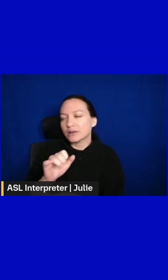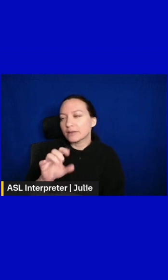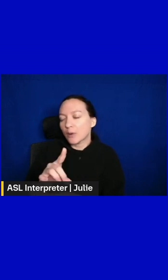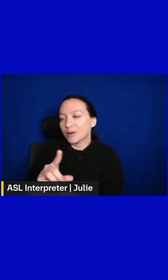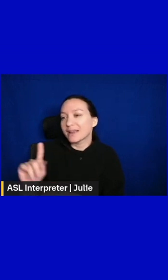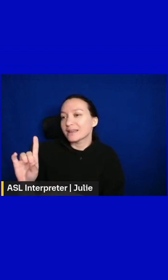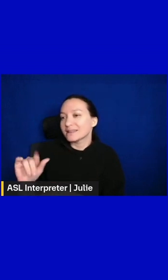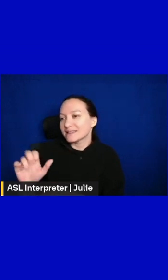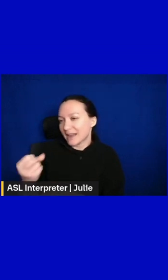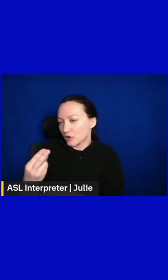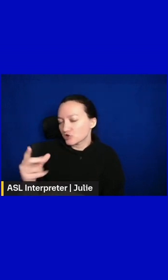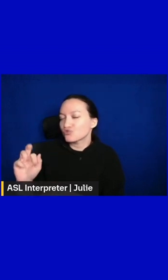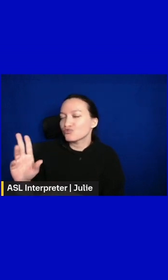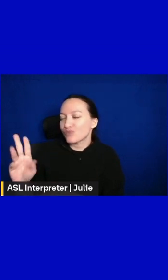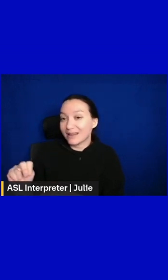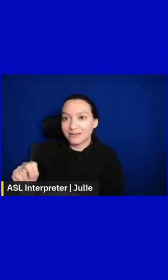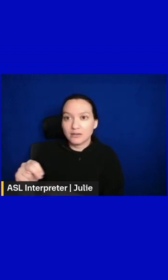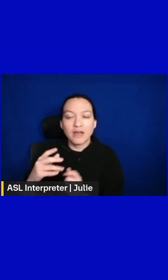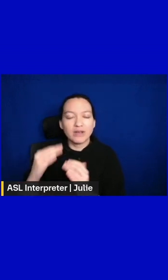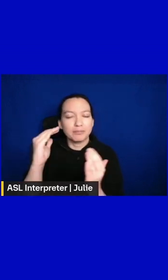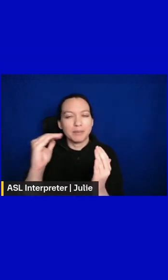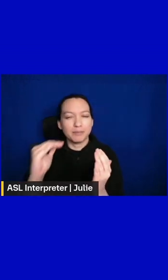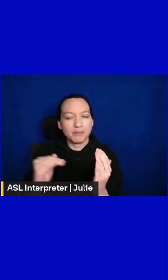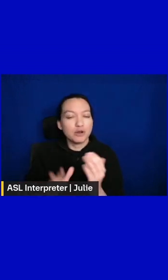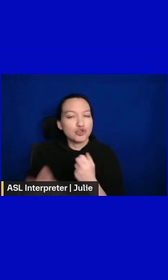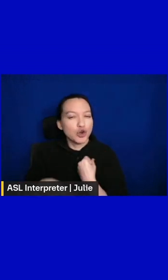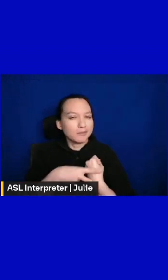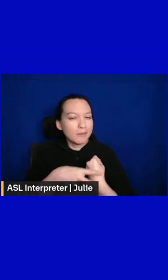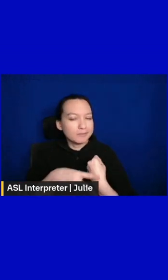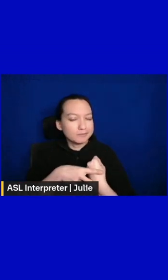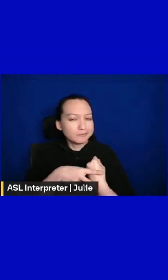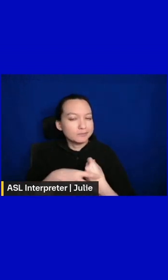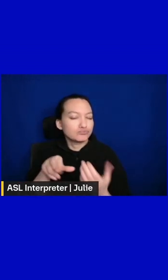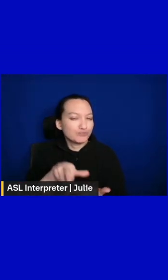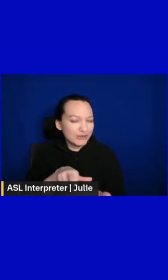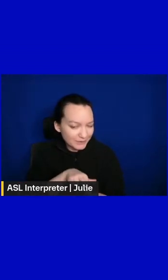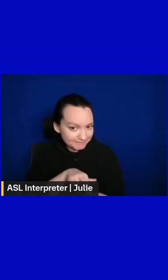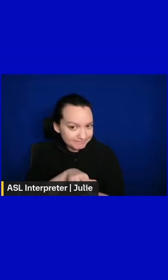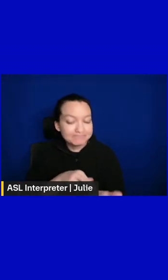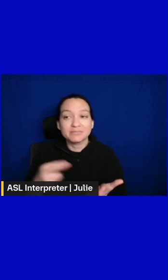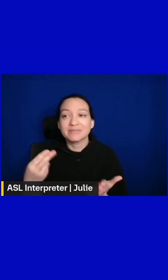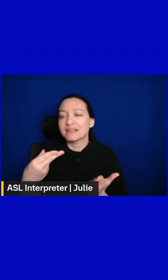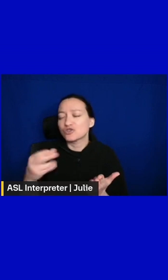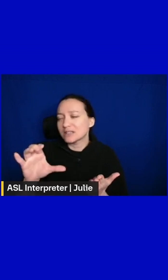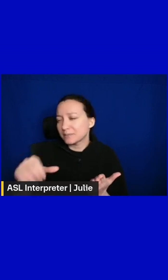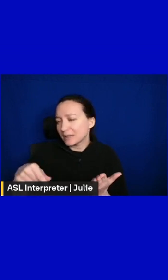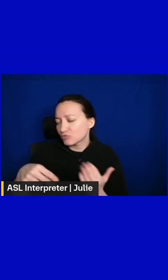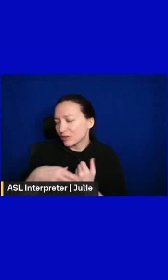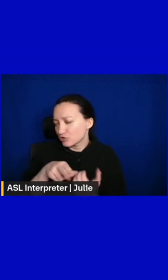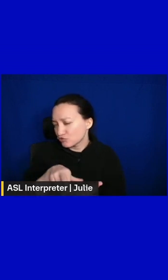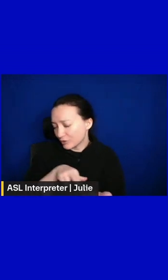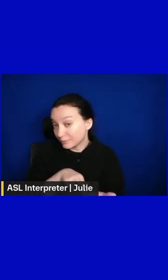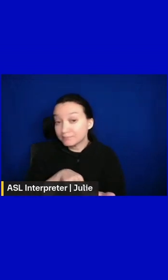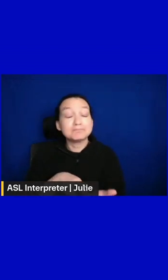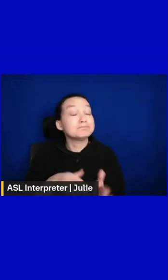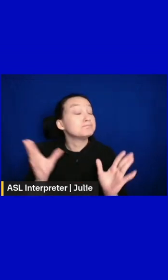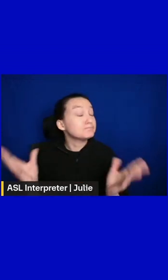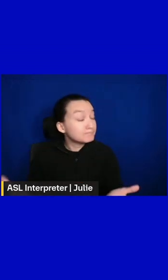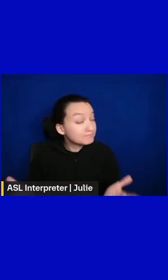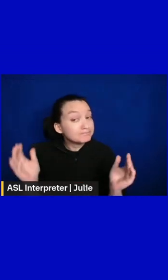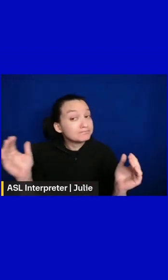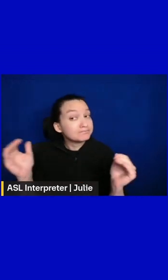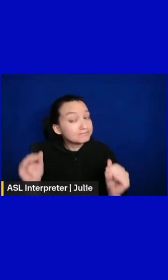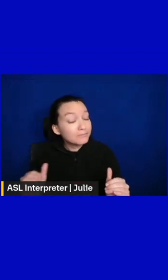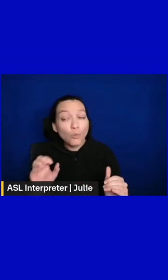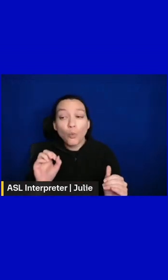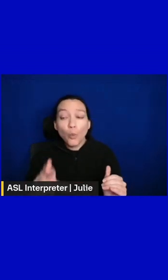-cloud-run and then giving a path to your repository in the registry, HCP registry. Or you can